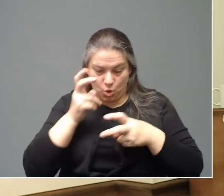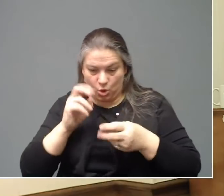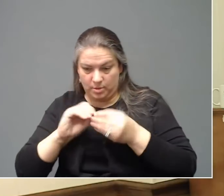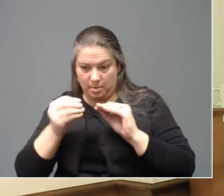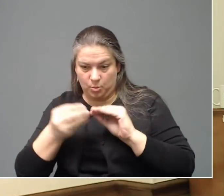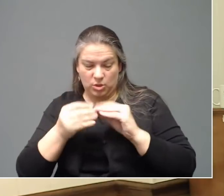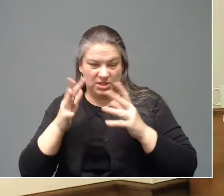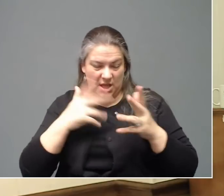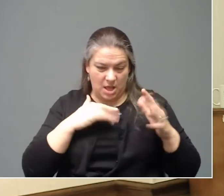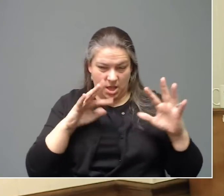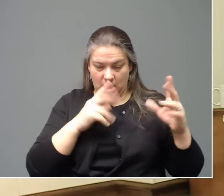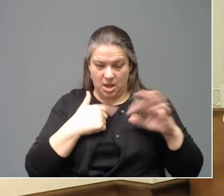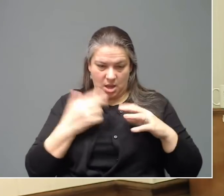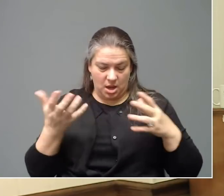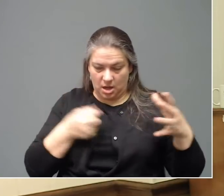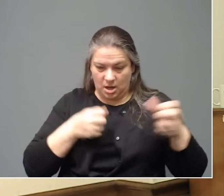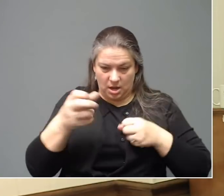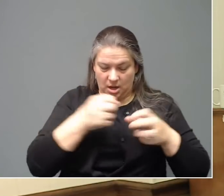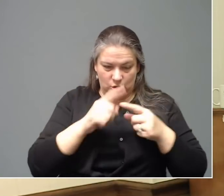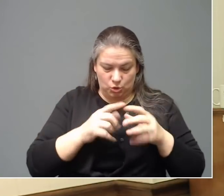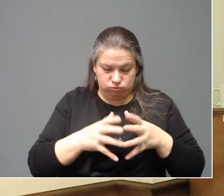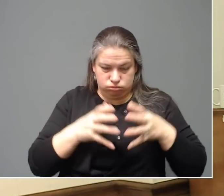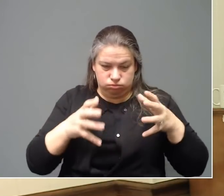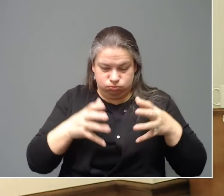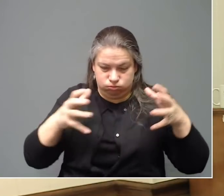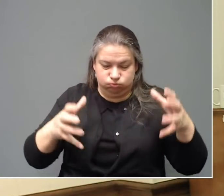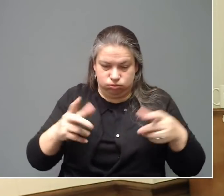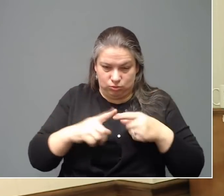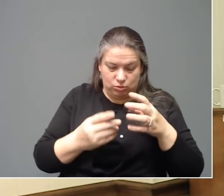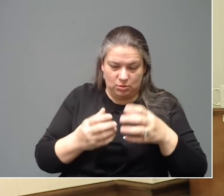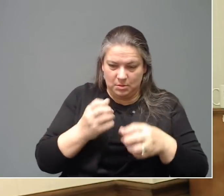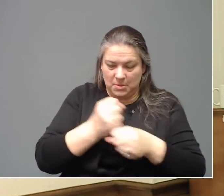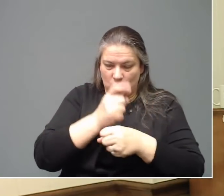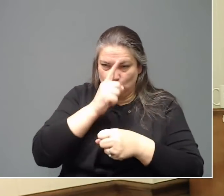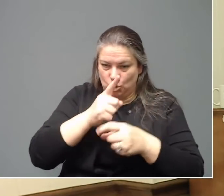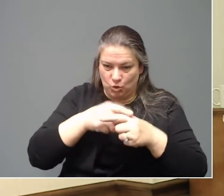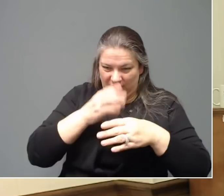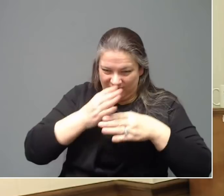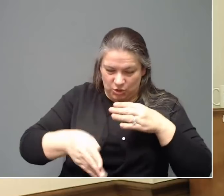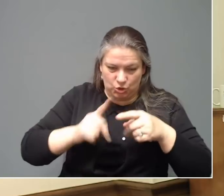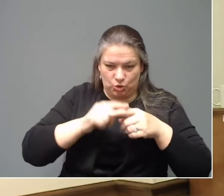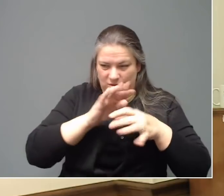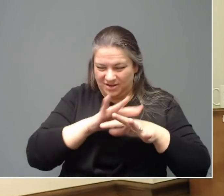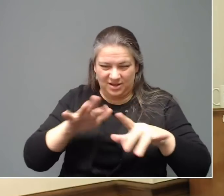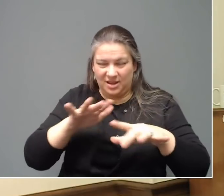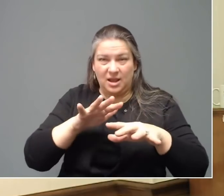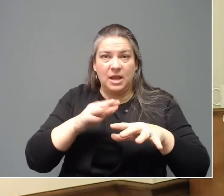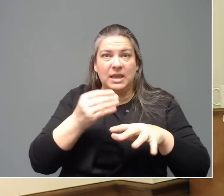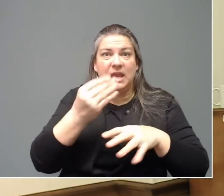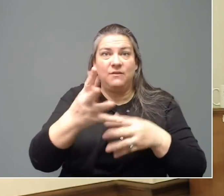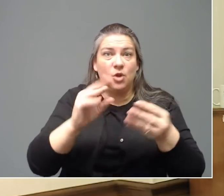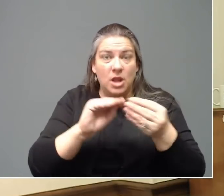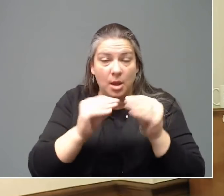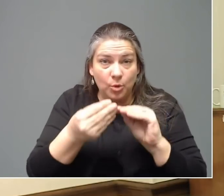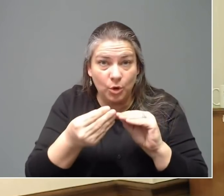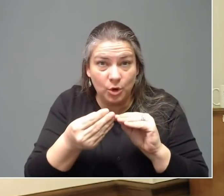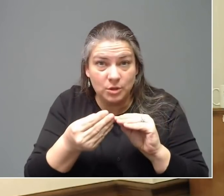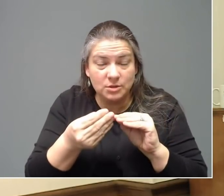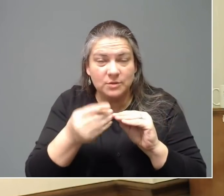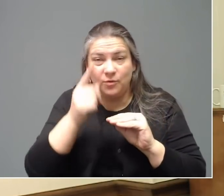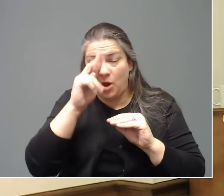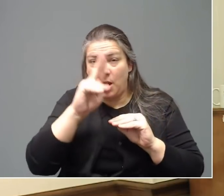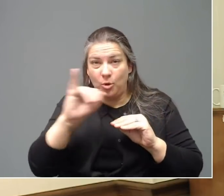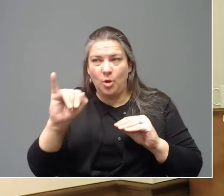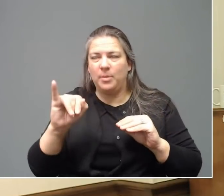the information that you need to make sense of the sometimes conflicting numbers regarding claims that are out there.